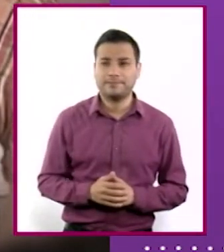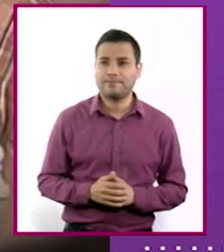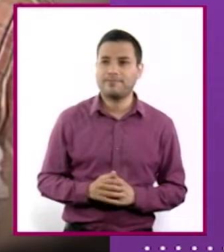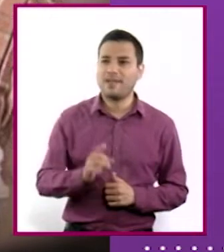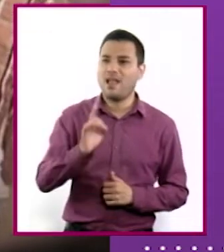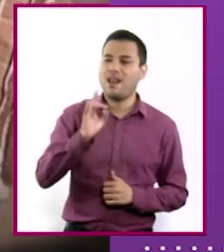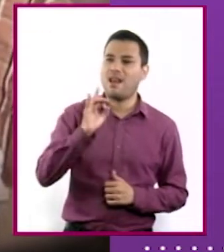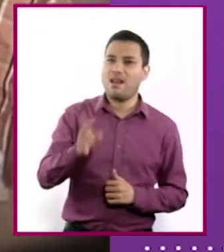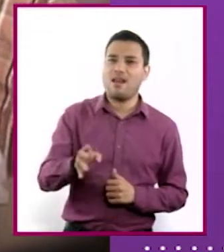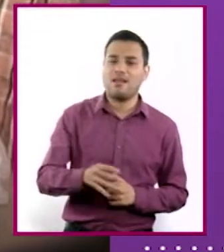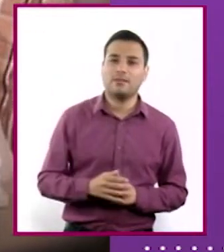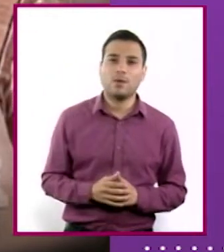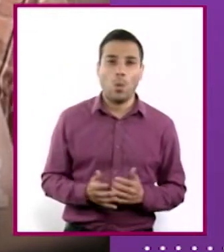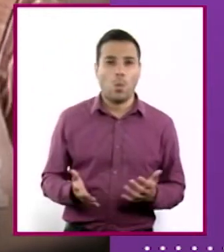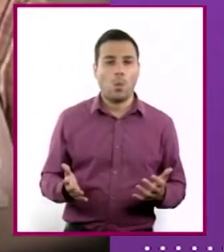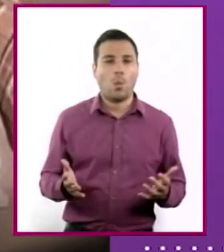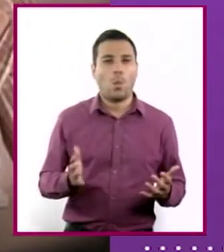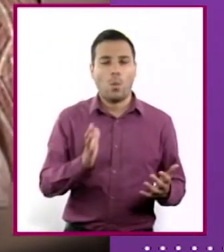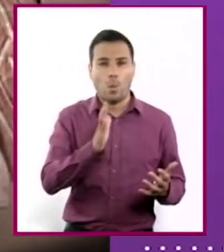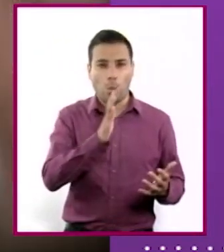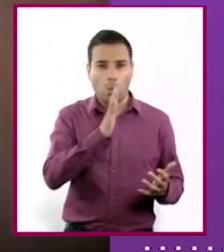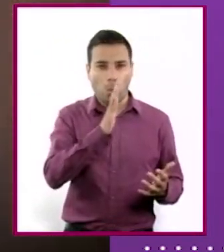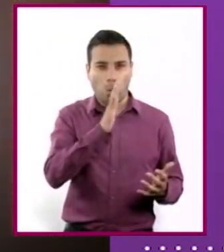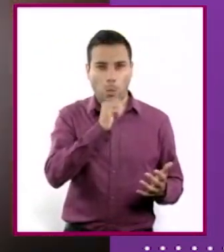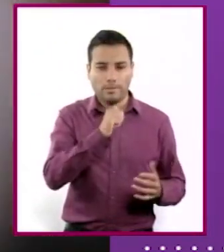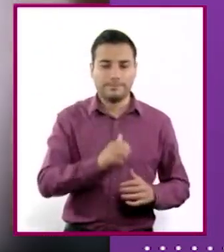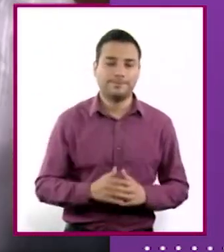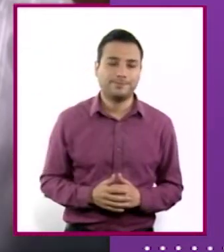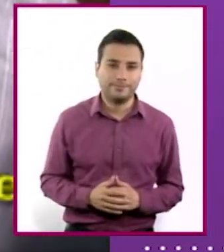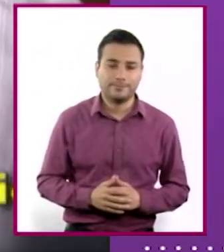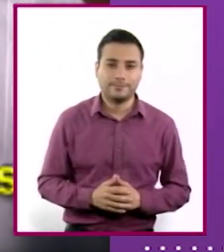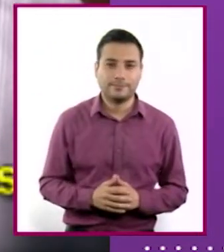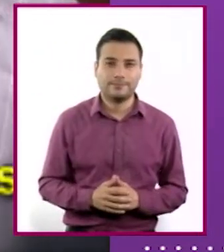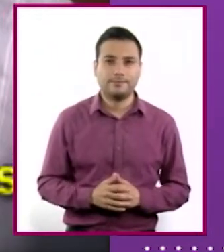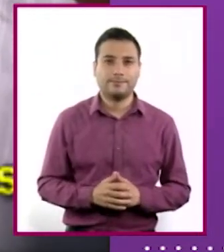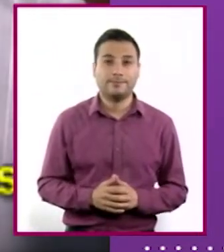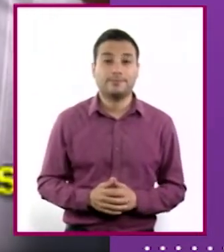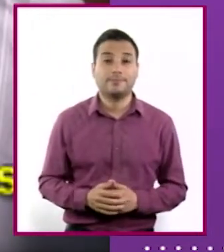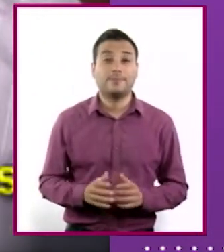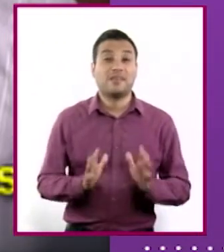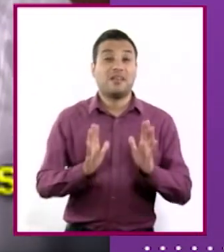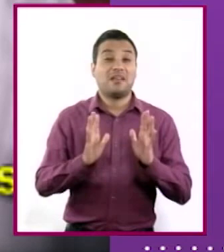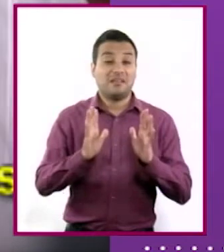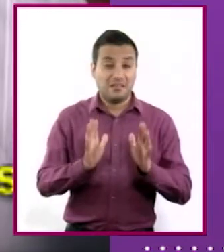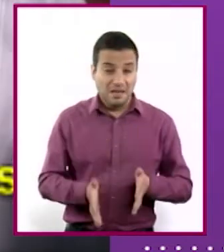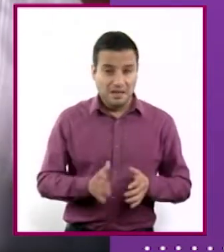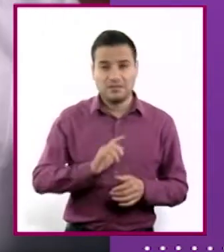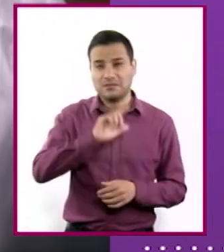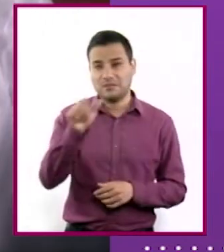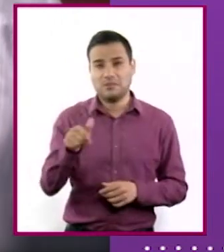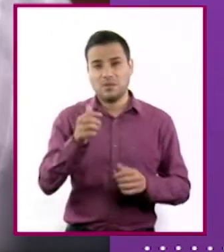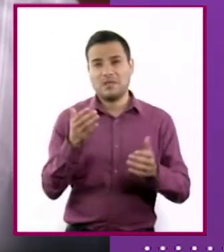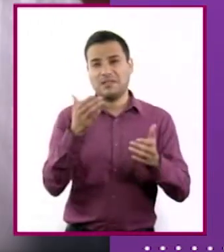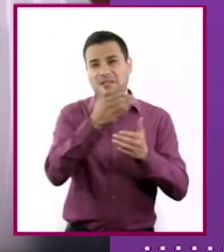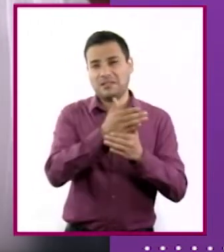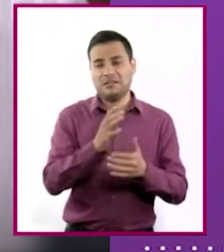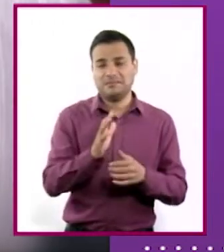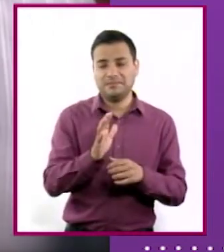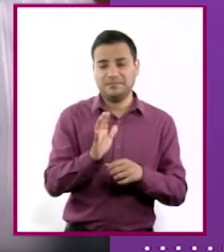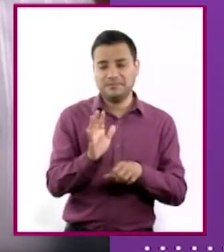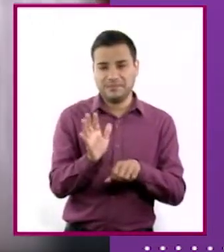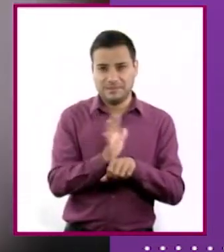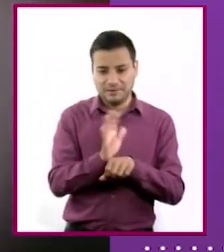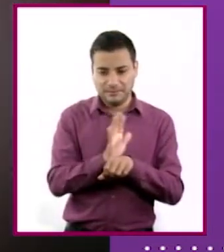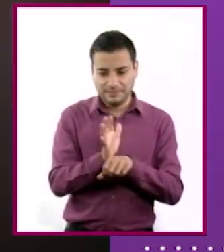Checkmate! Oh, wow! After that, I went to the movies.